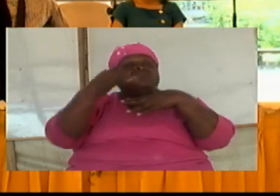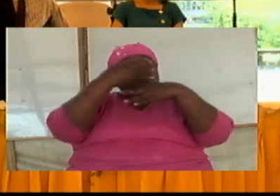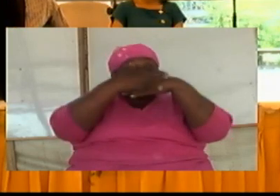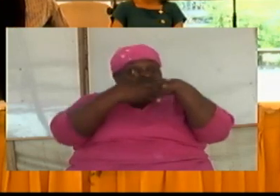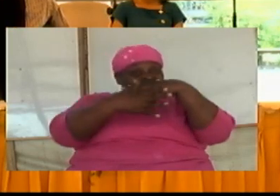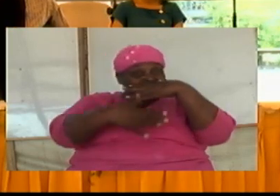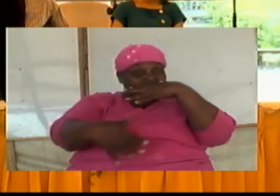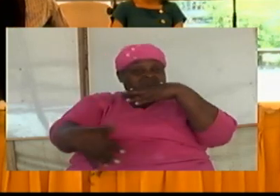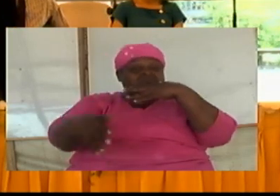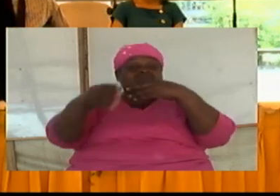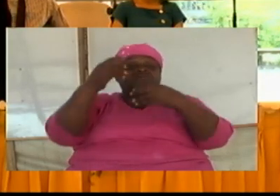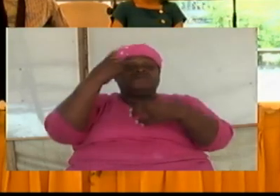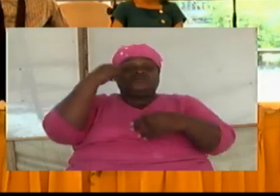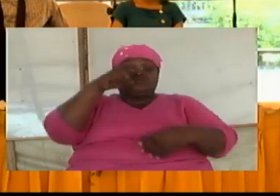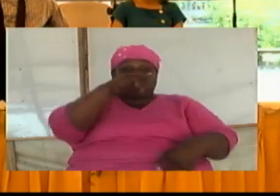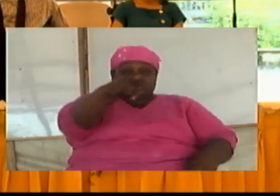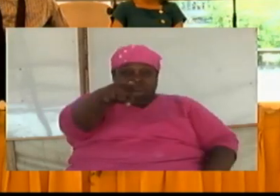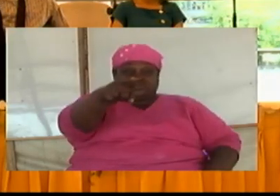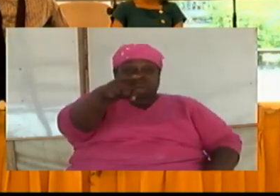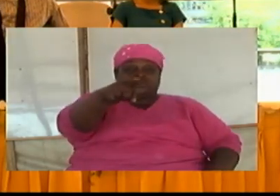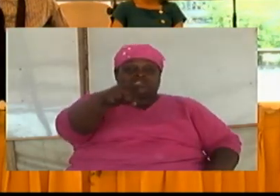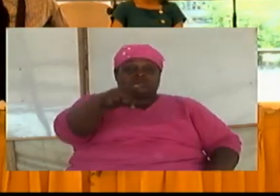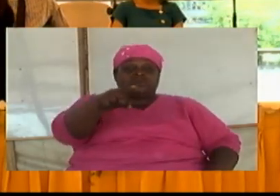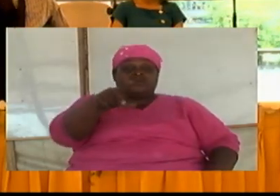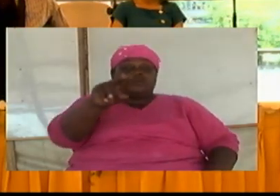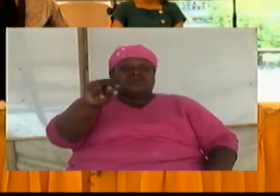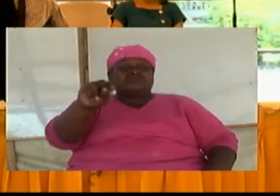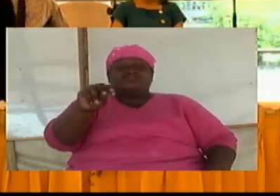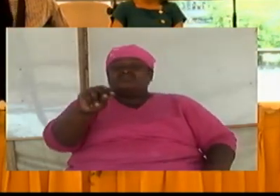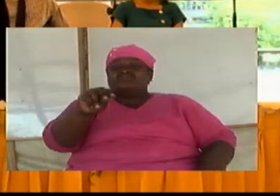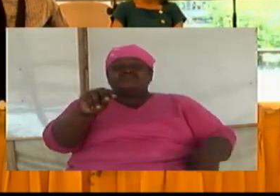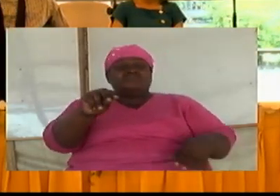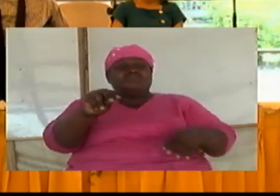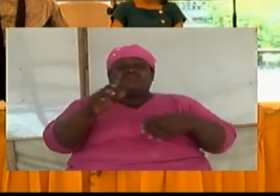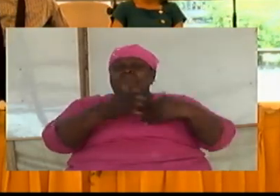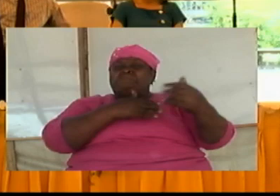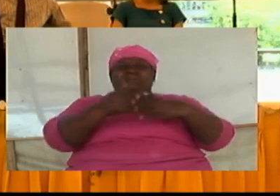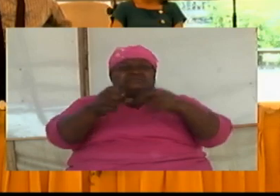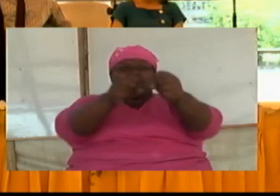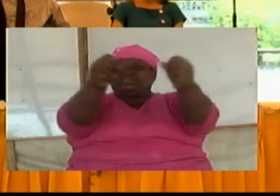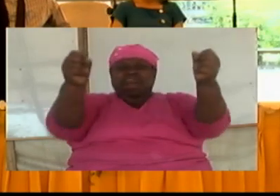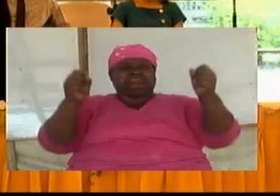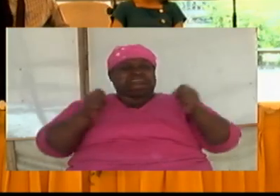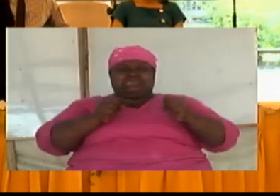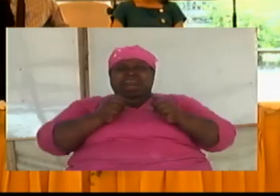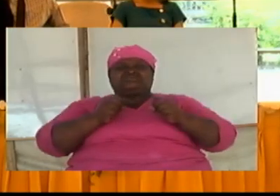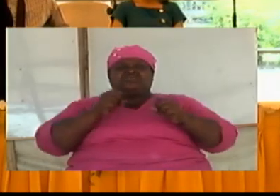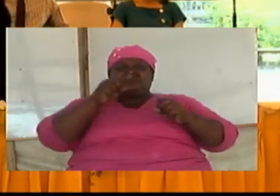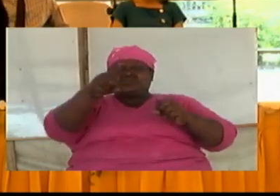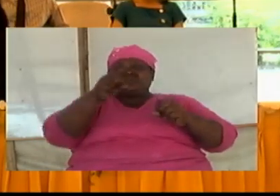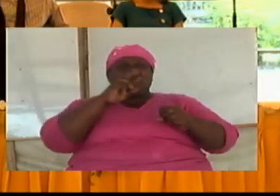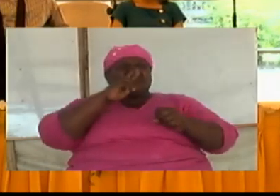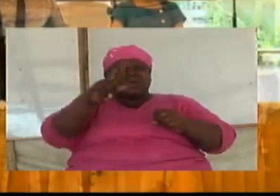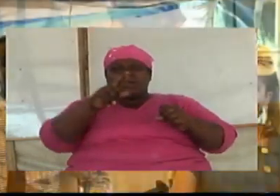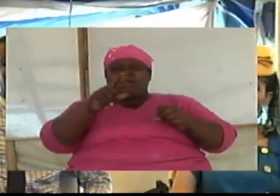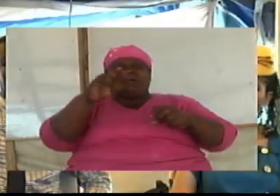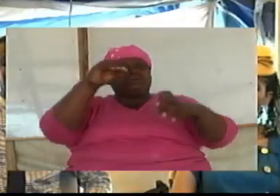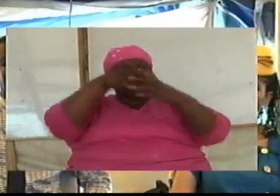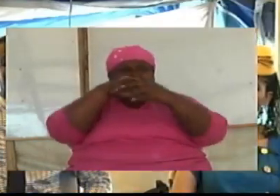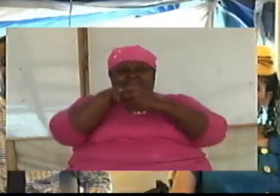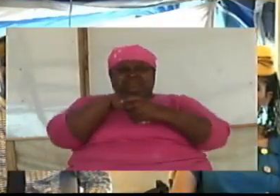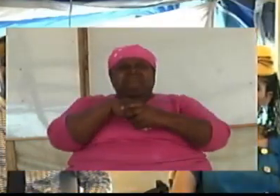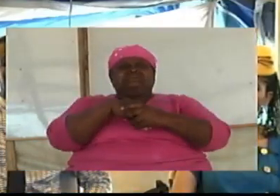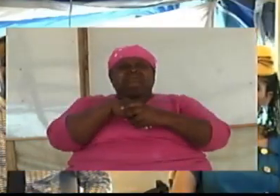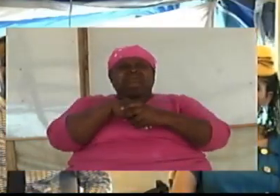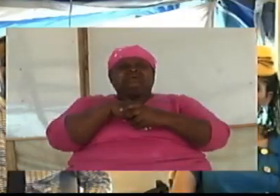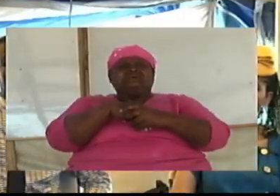Hallelujah, Jesus. Amen. I don't care the state that you are in. Praise God Almighty. It is potent. It is effective to